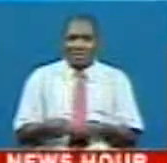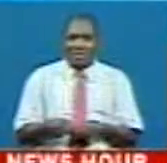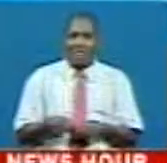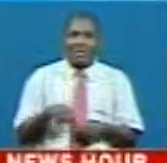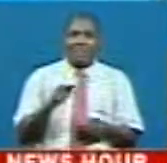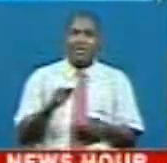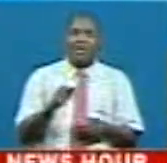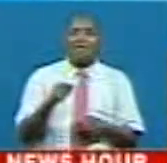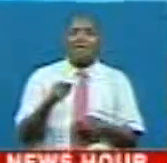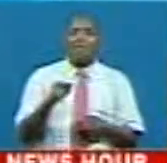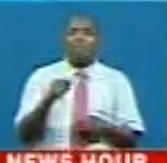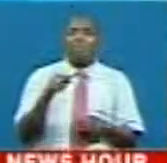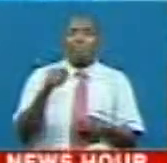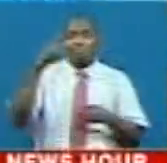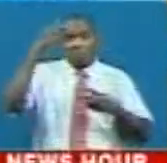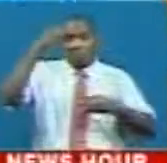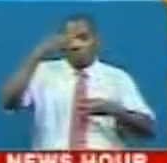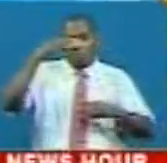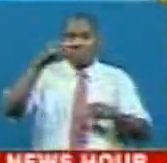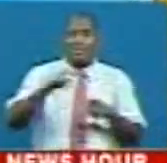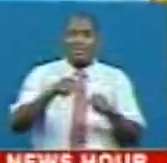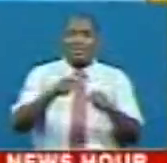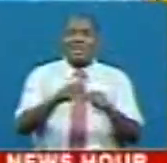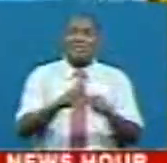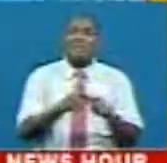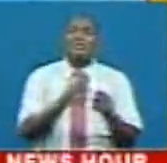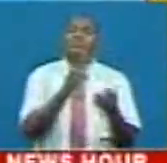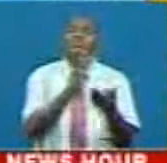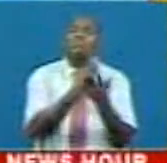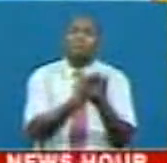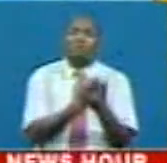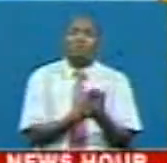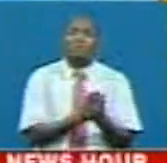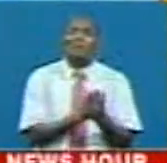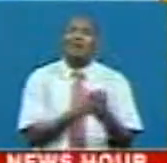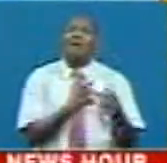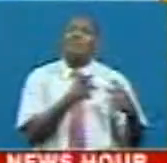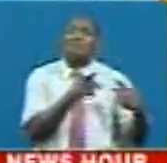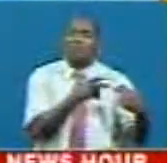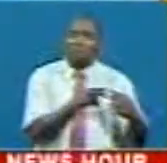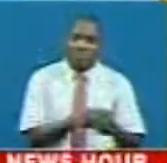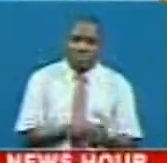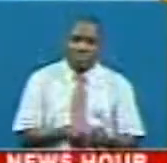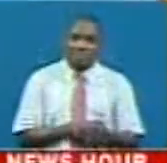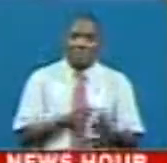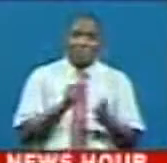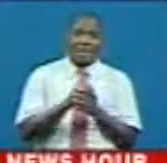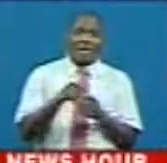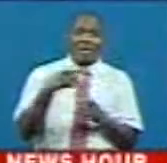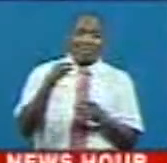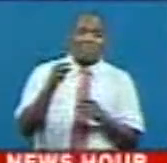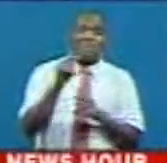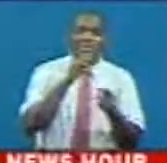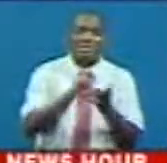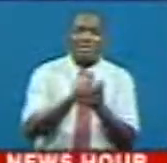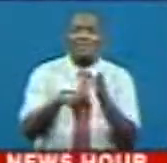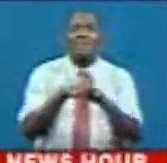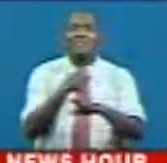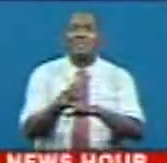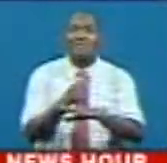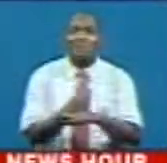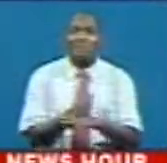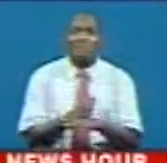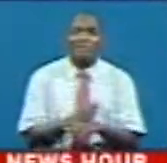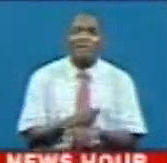the Polisario Front and Morocco reached a ceasefire agreement in 1991. The Polisario Front declared the